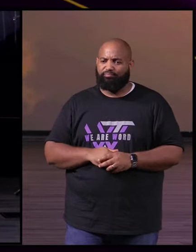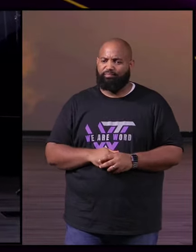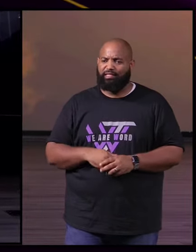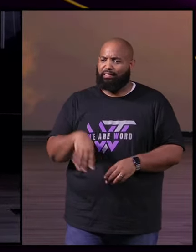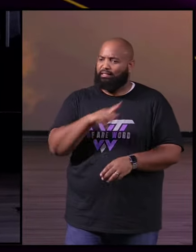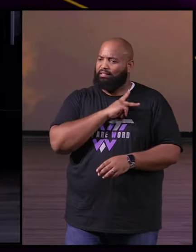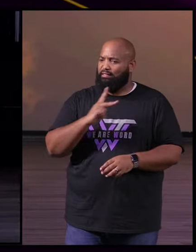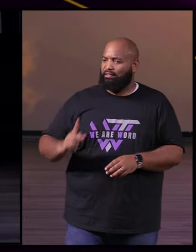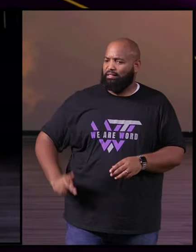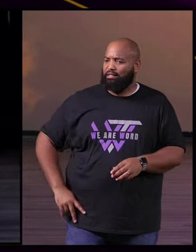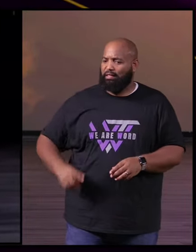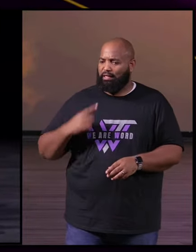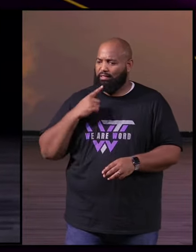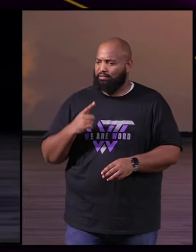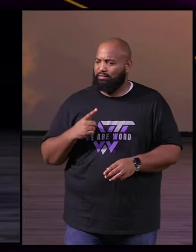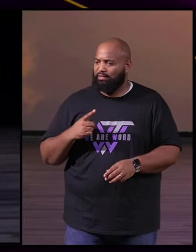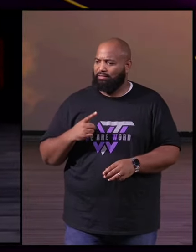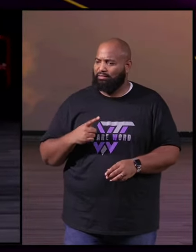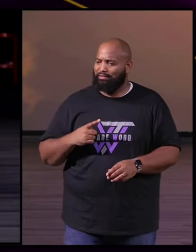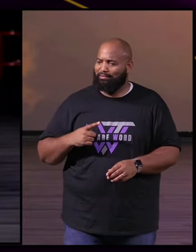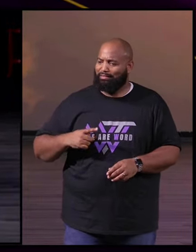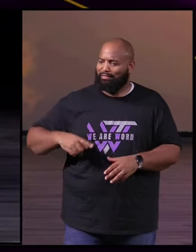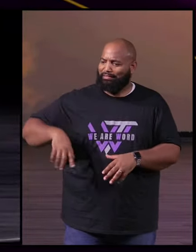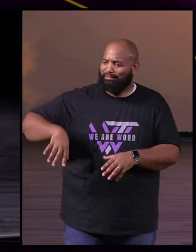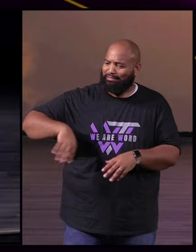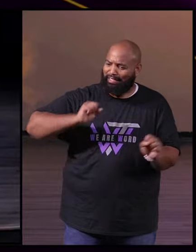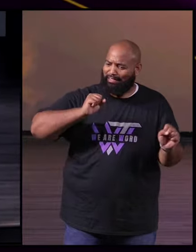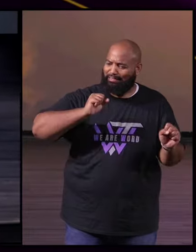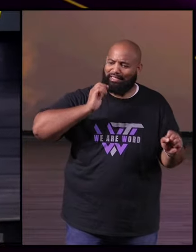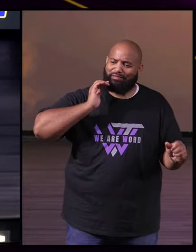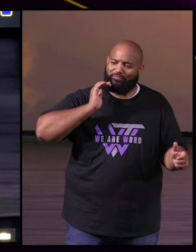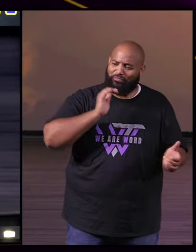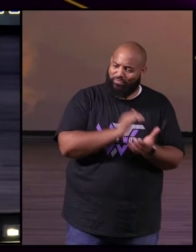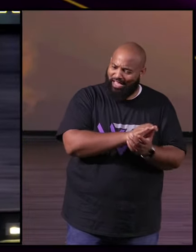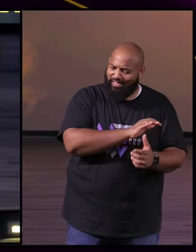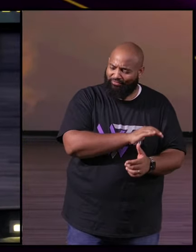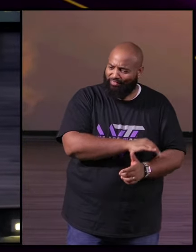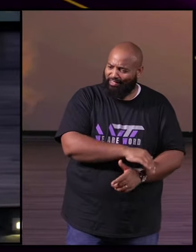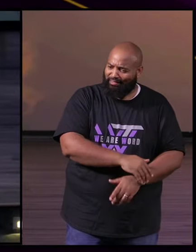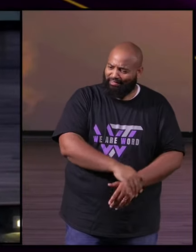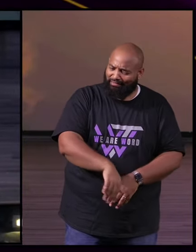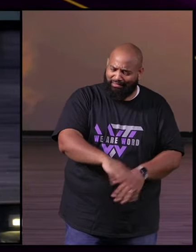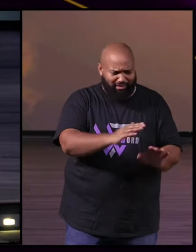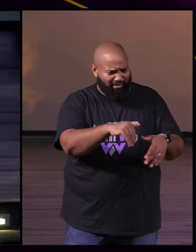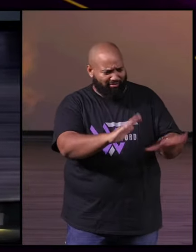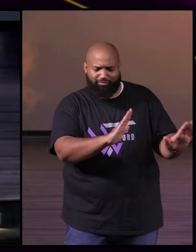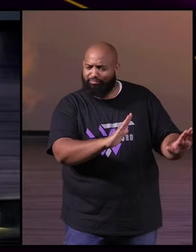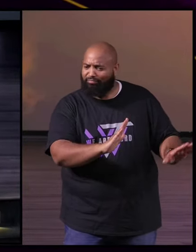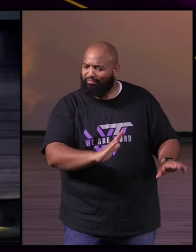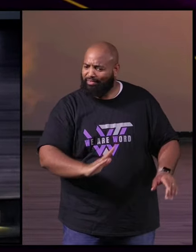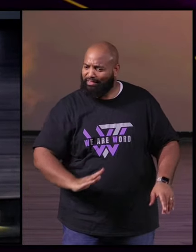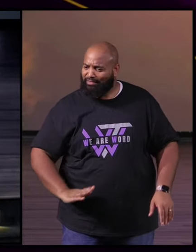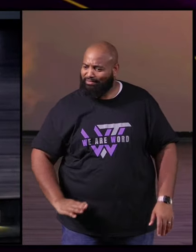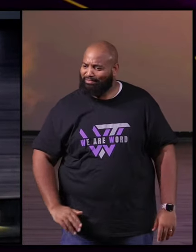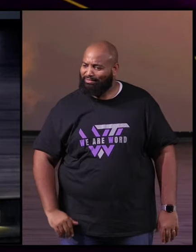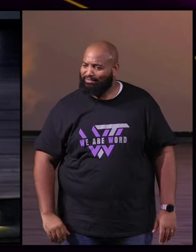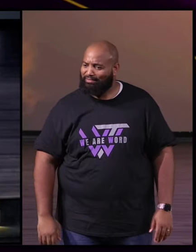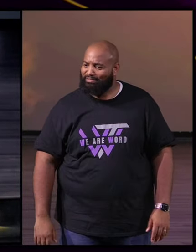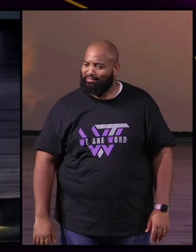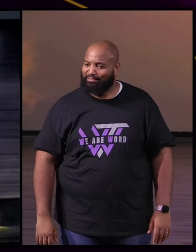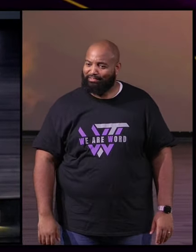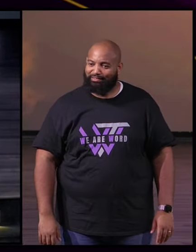Pharaoh says, get this woman, this wife of yours, and get out.